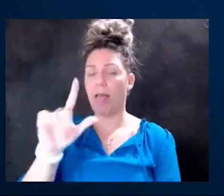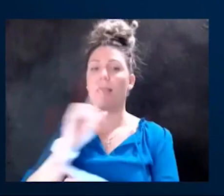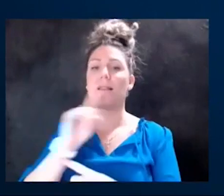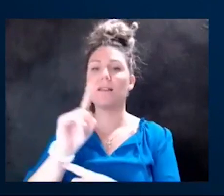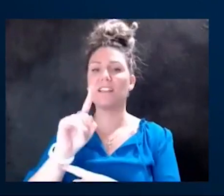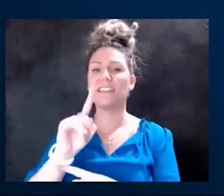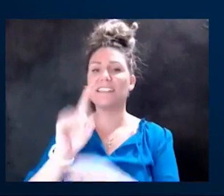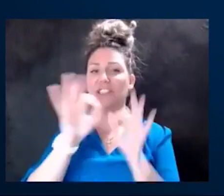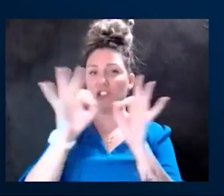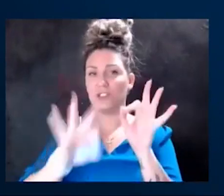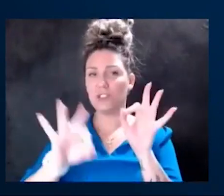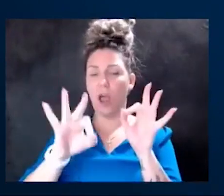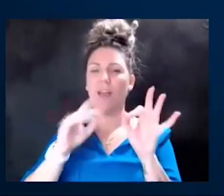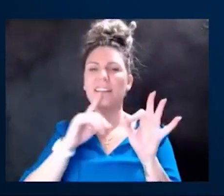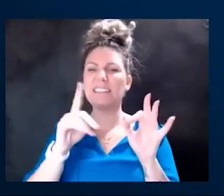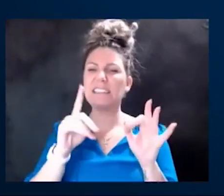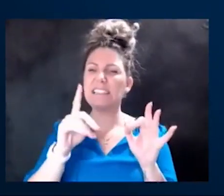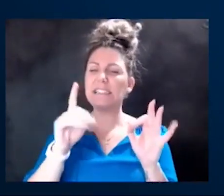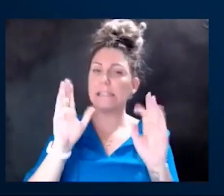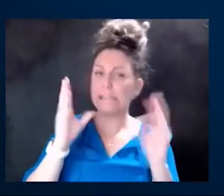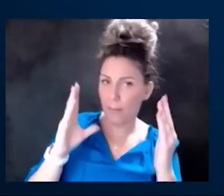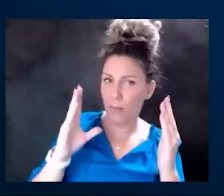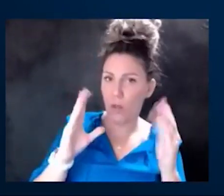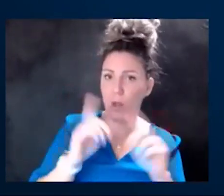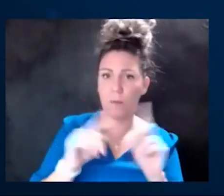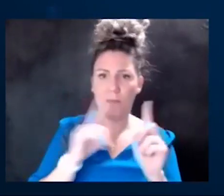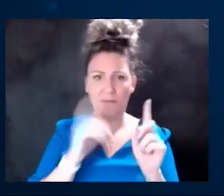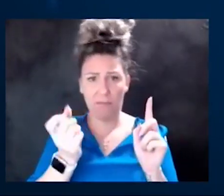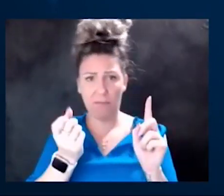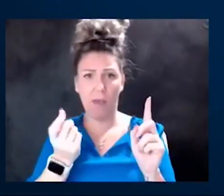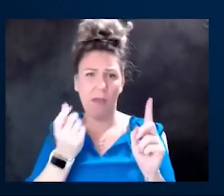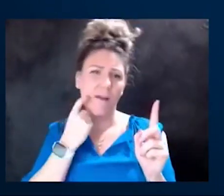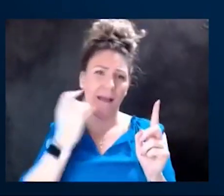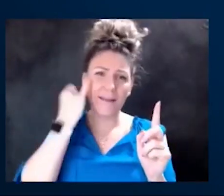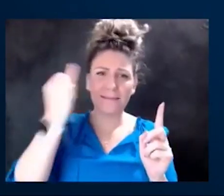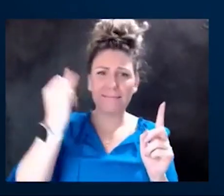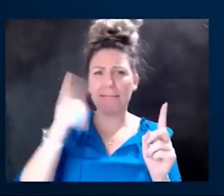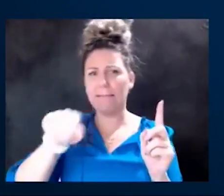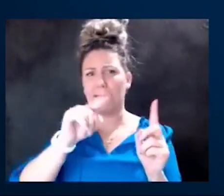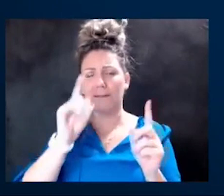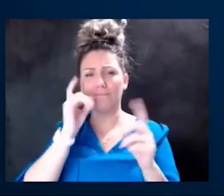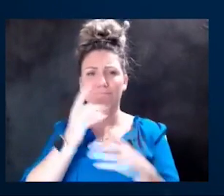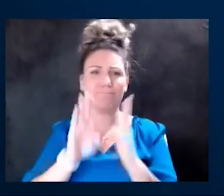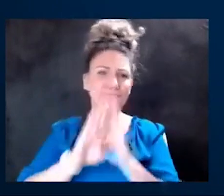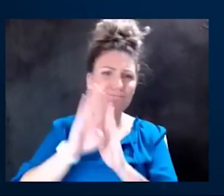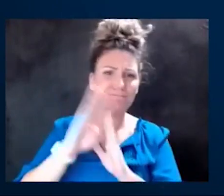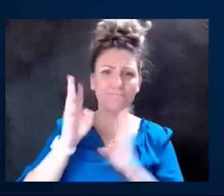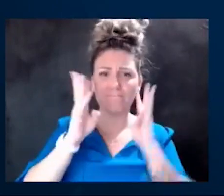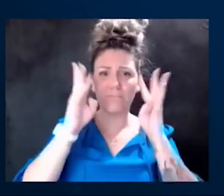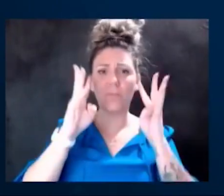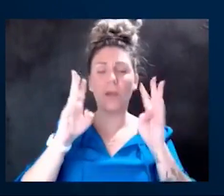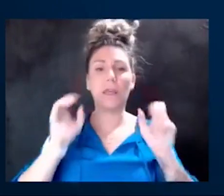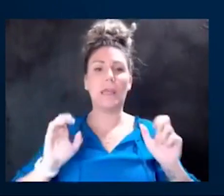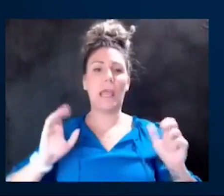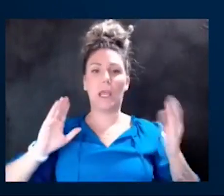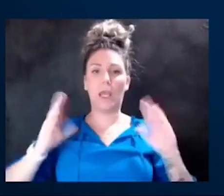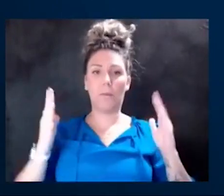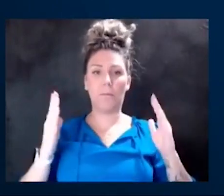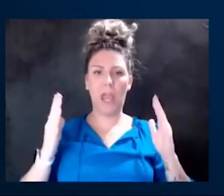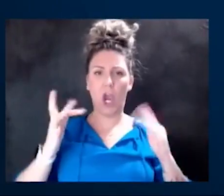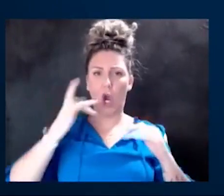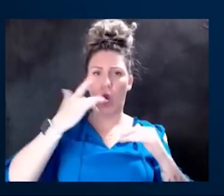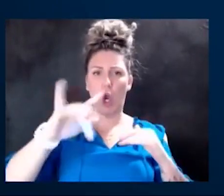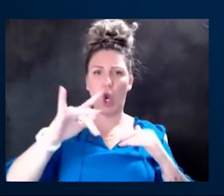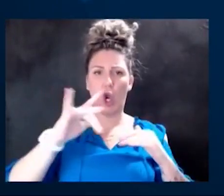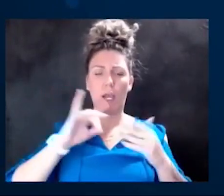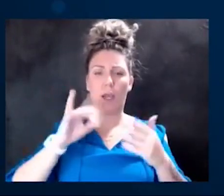little bit ago. But the idea with the dumbbell dot plot here is that it can help us compare the gap between two groups.